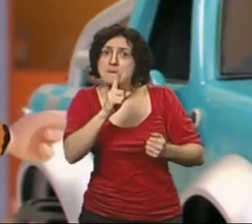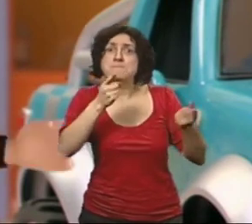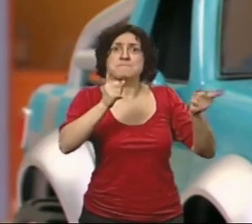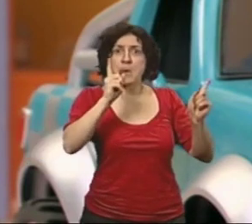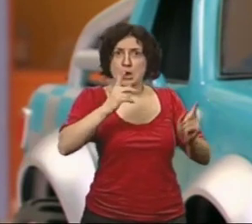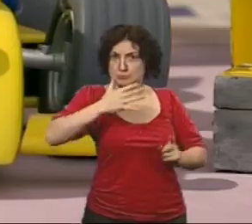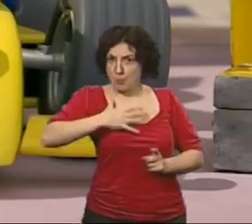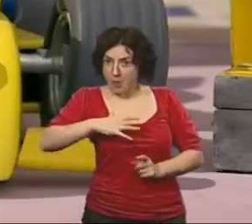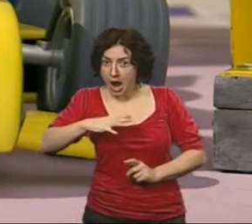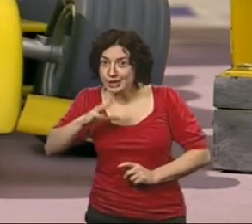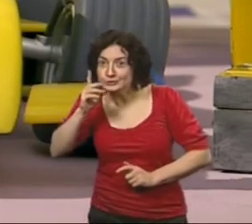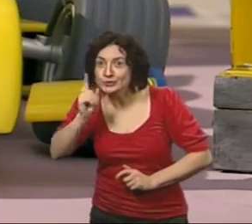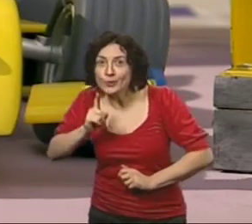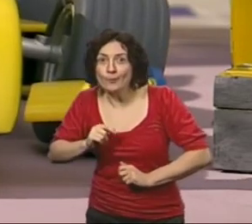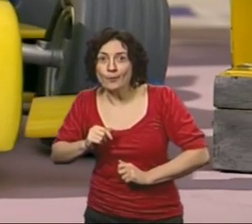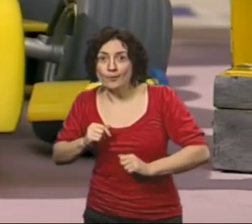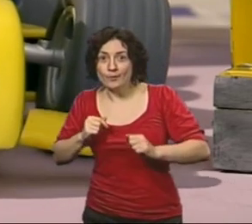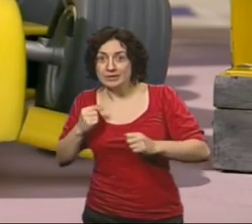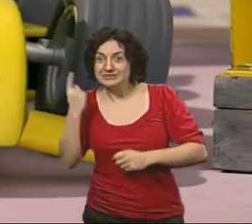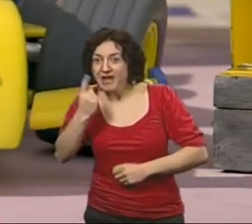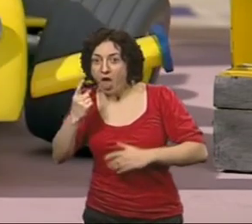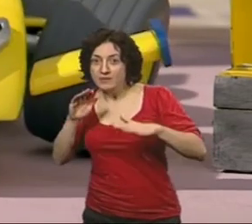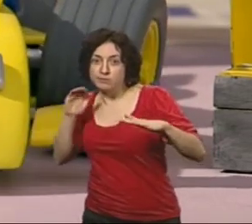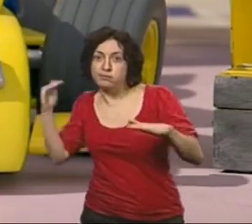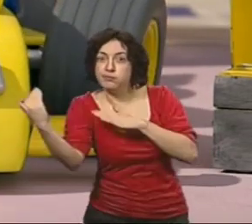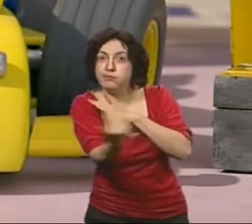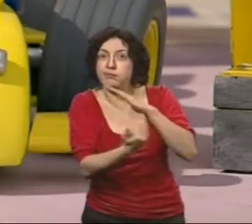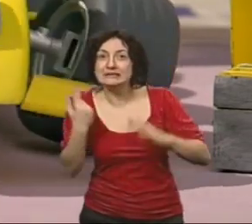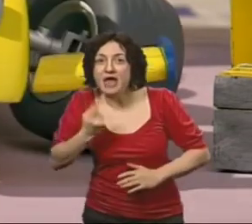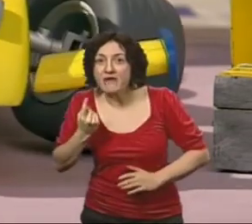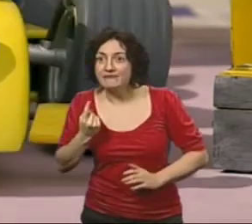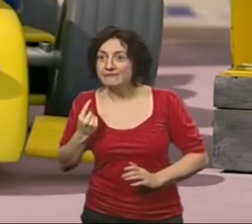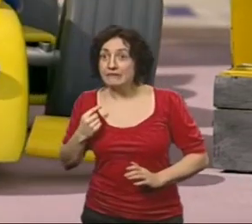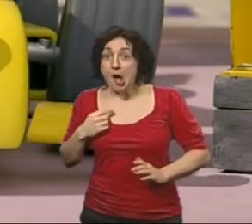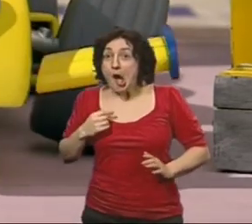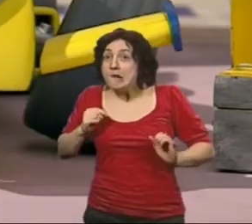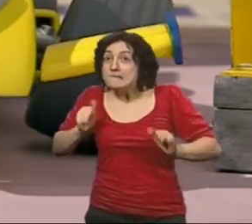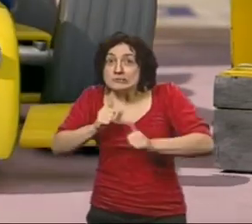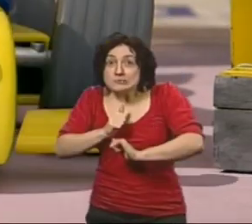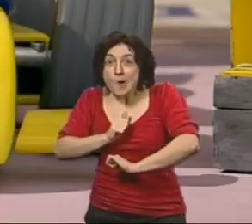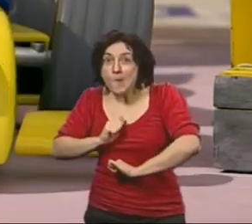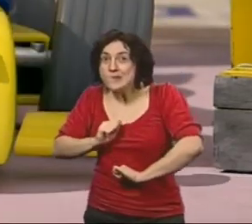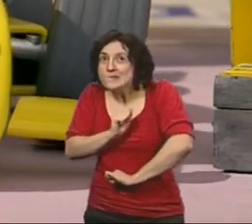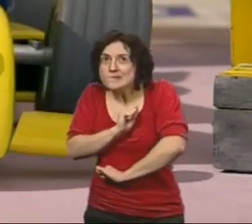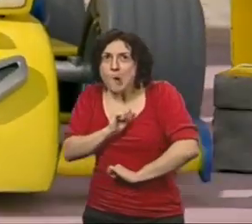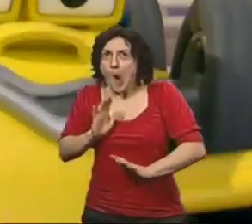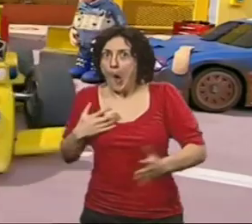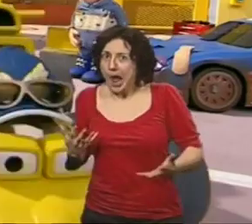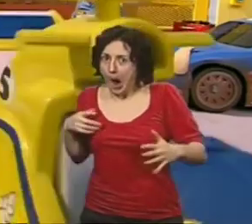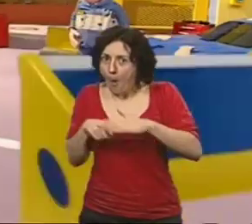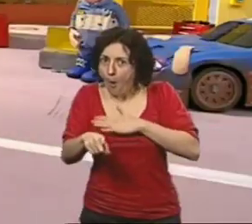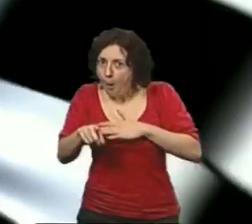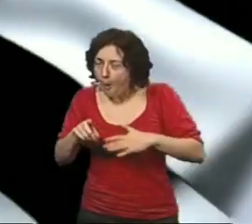Maxie, to race a lap on your own. Oh, fantastico! I must have practiced.